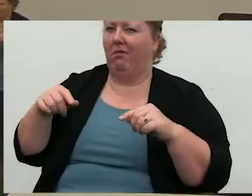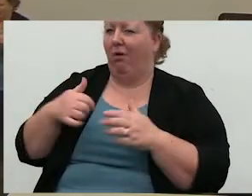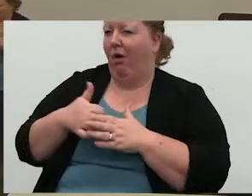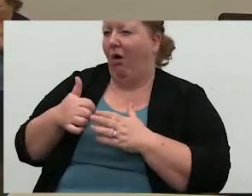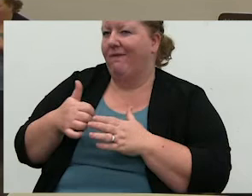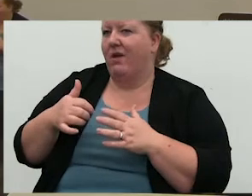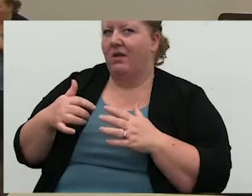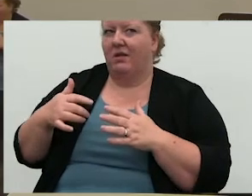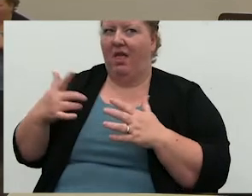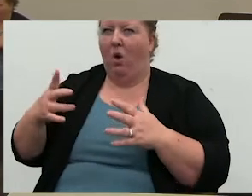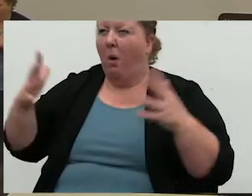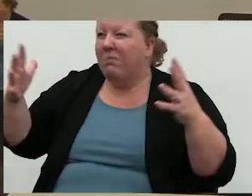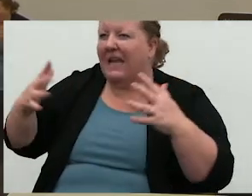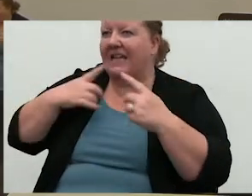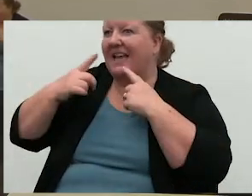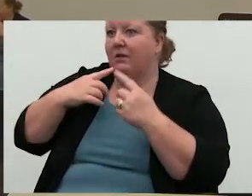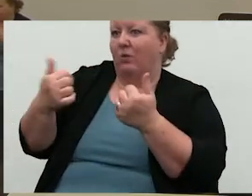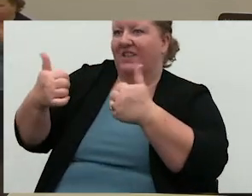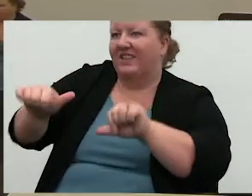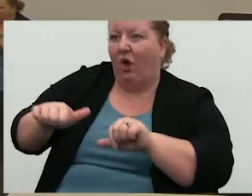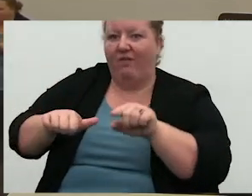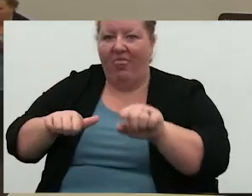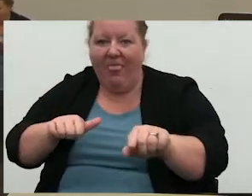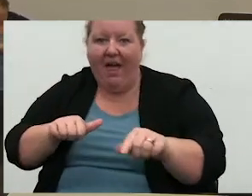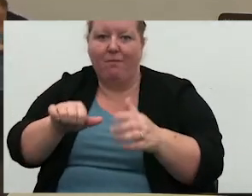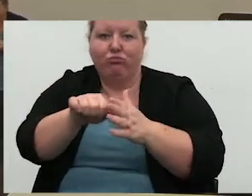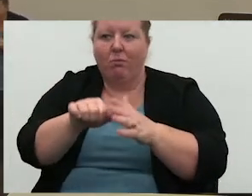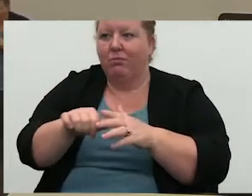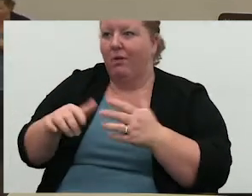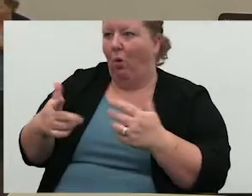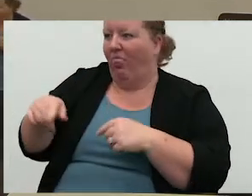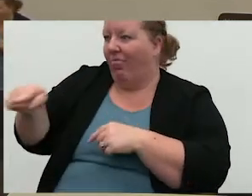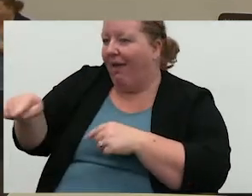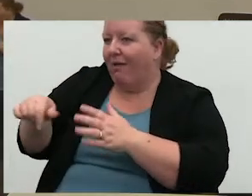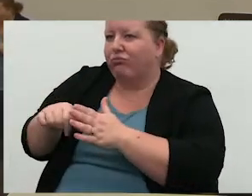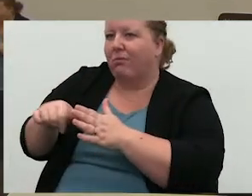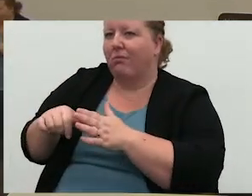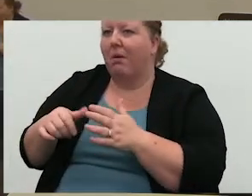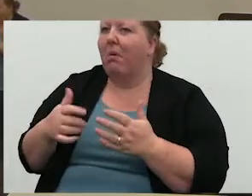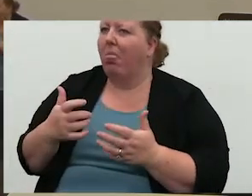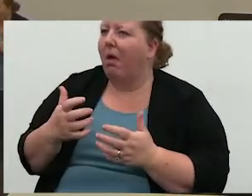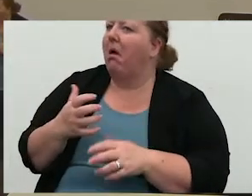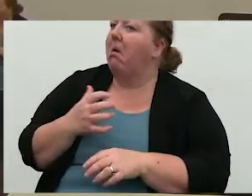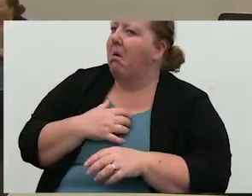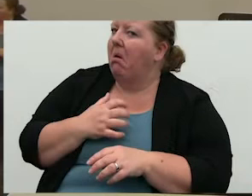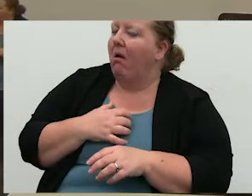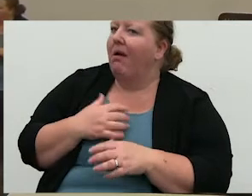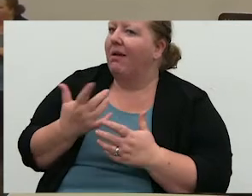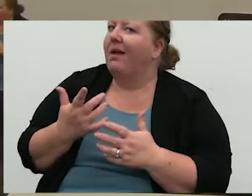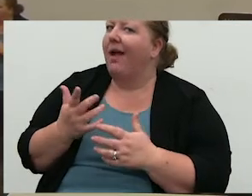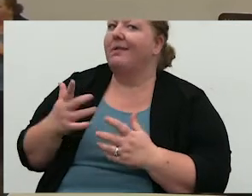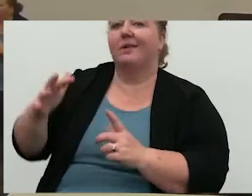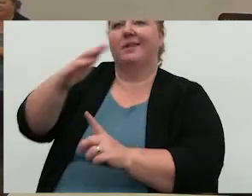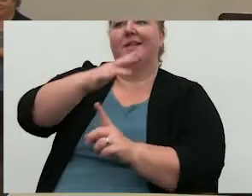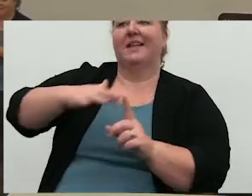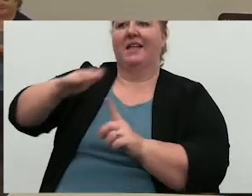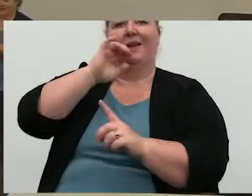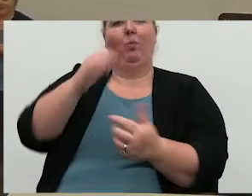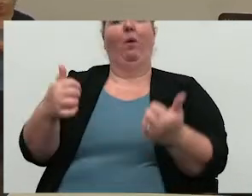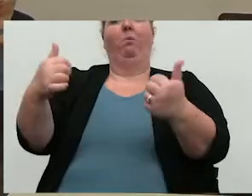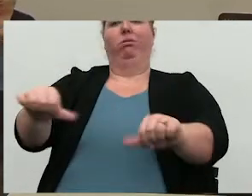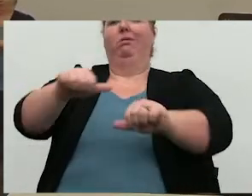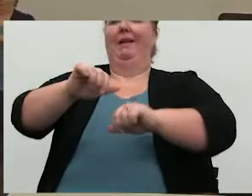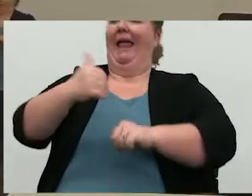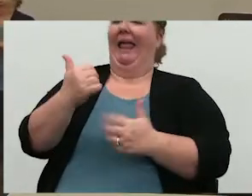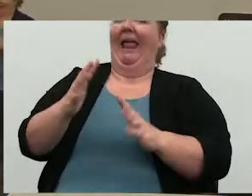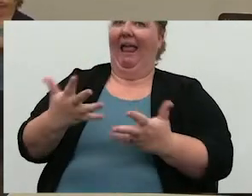saying big data was going to solve this problem and that problem, and the whole of society would be resolved if we